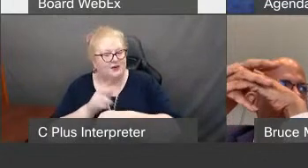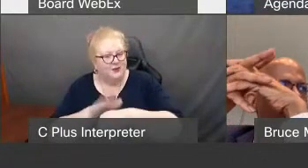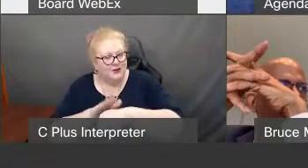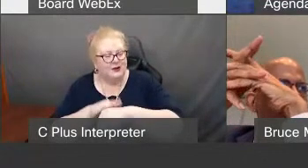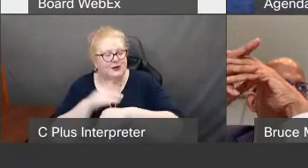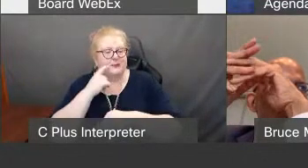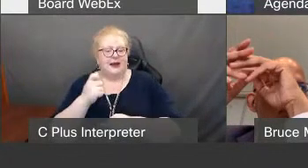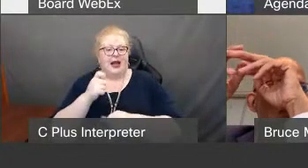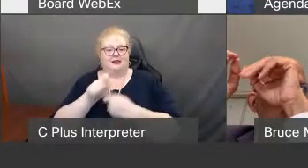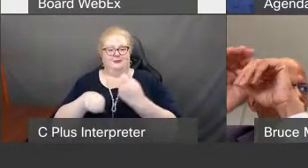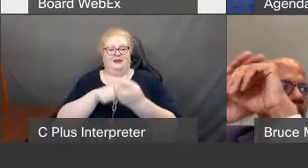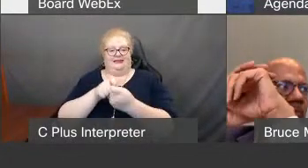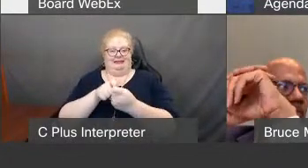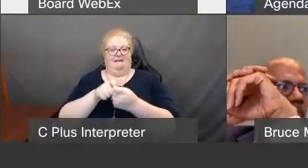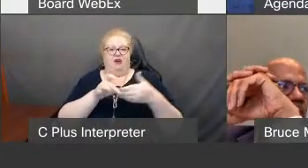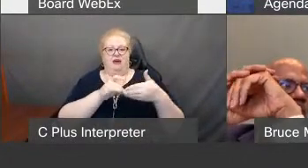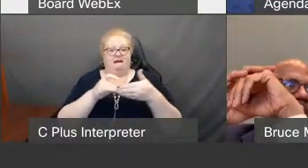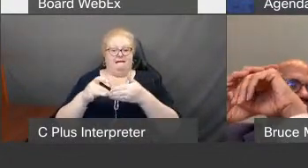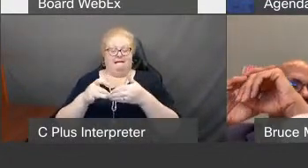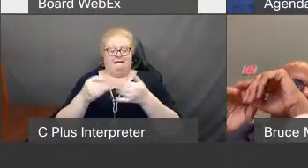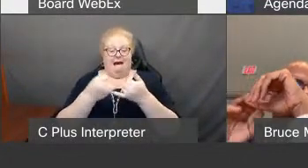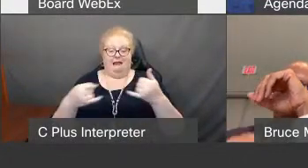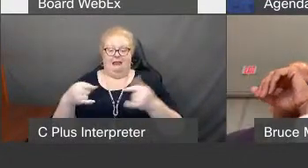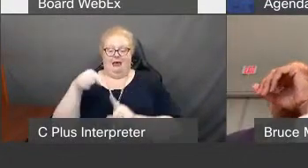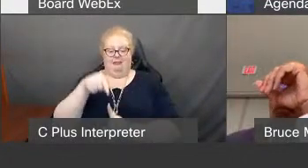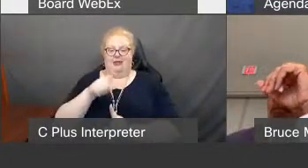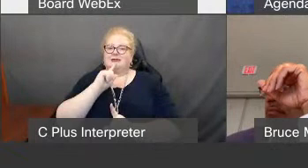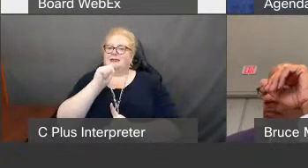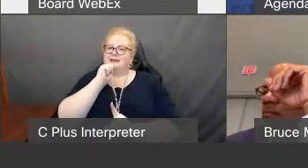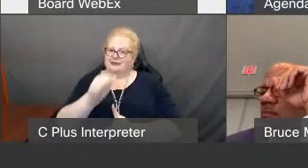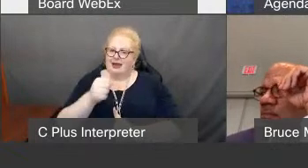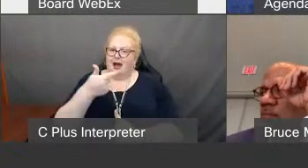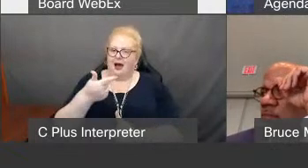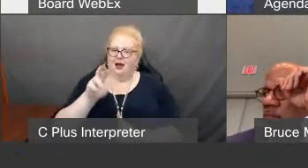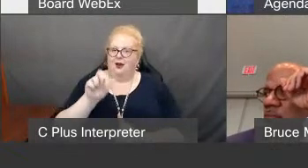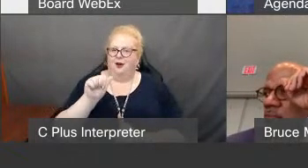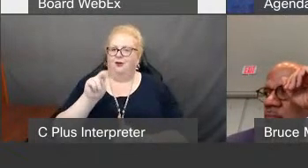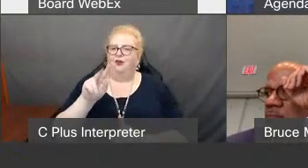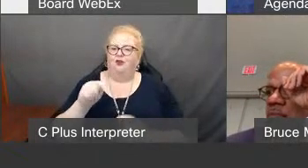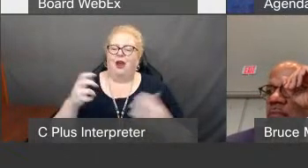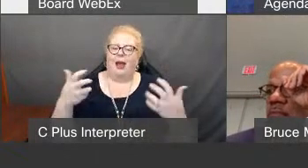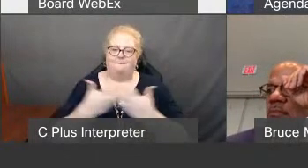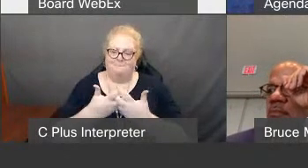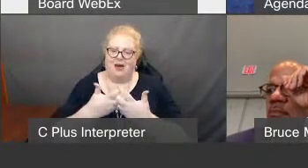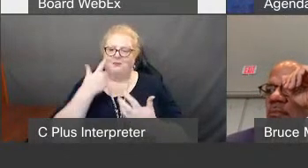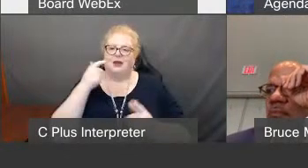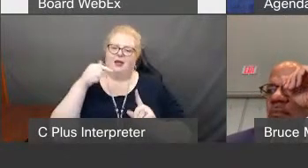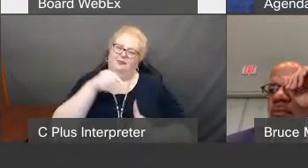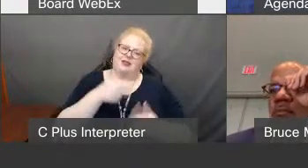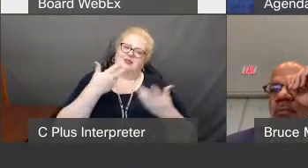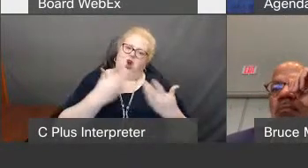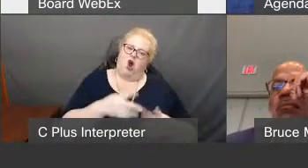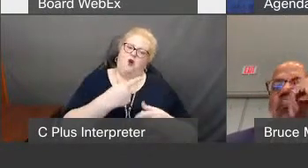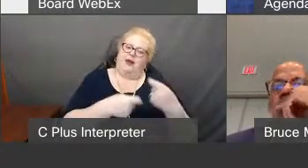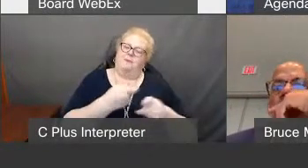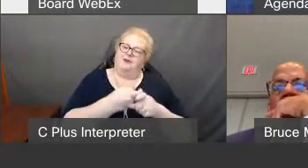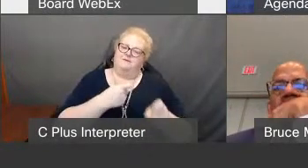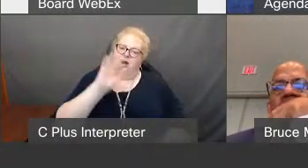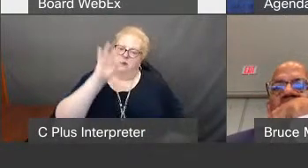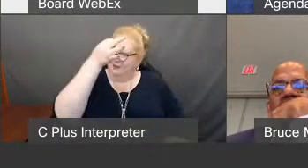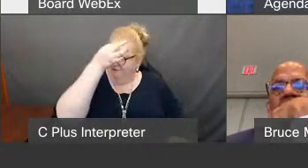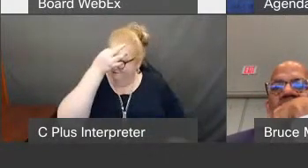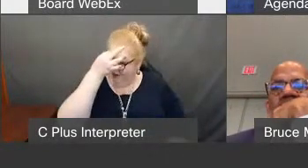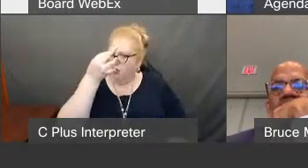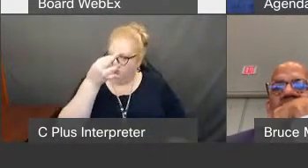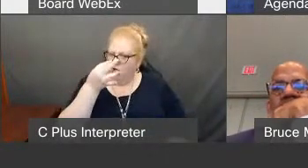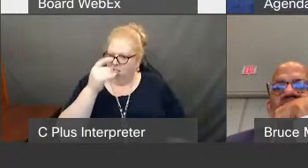is that this is not to be used as grant match because it is from the federal government to begin with. So it's kind of double counting